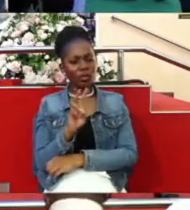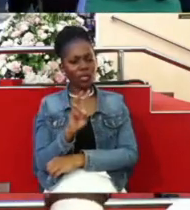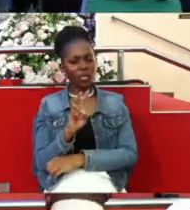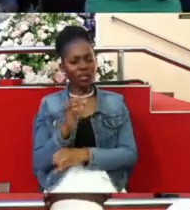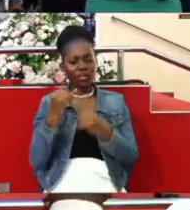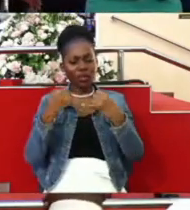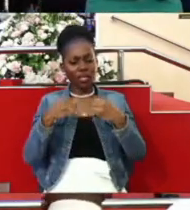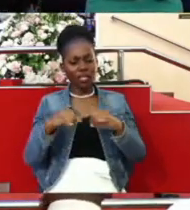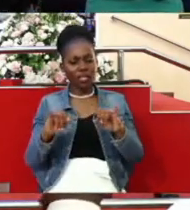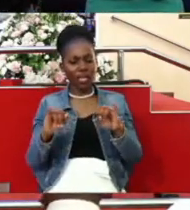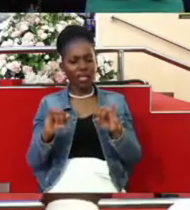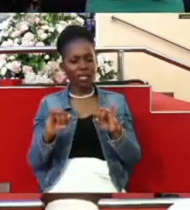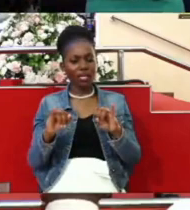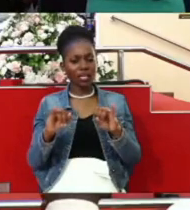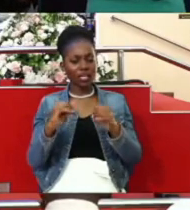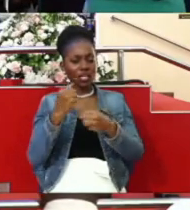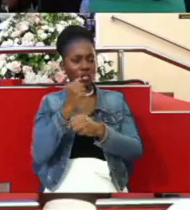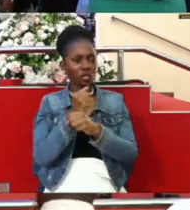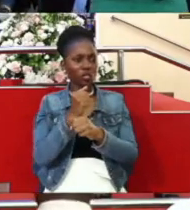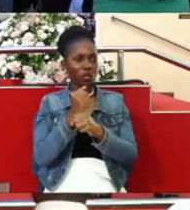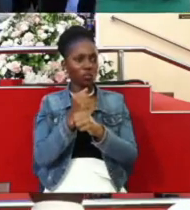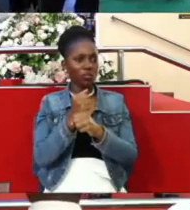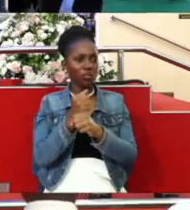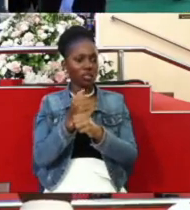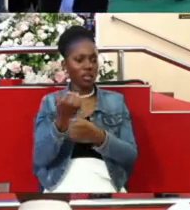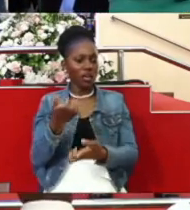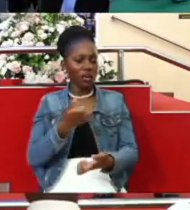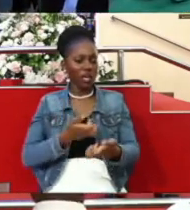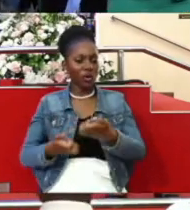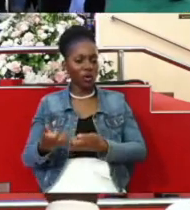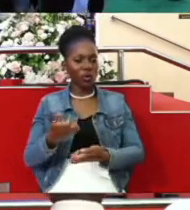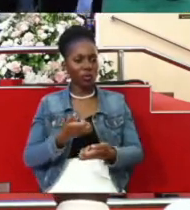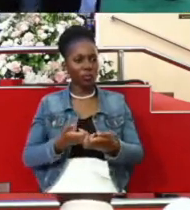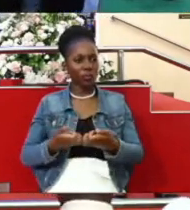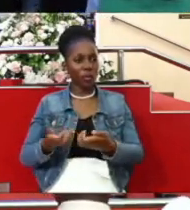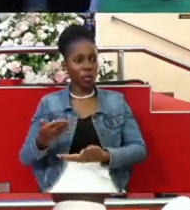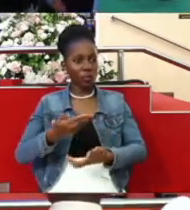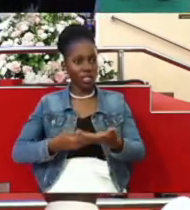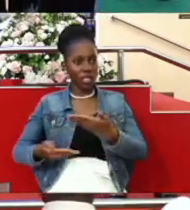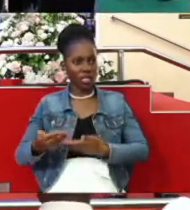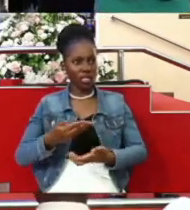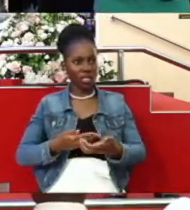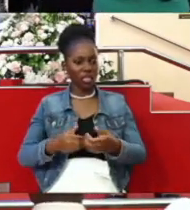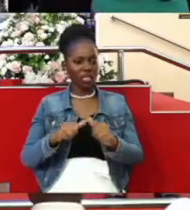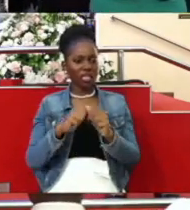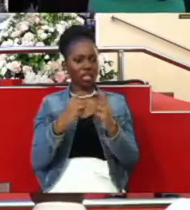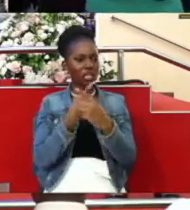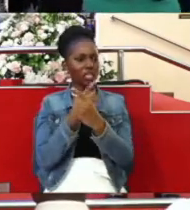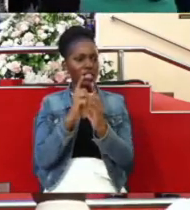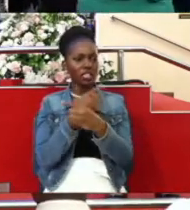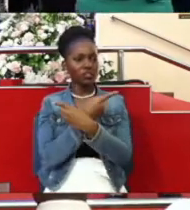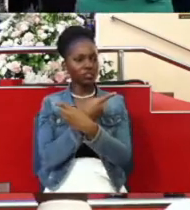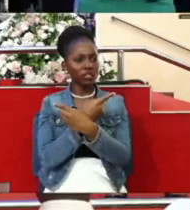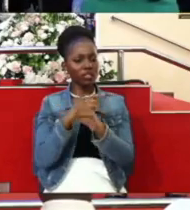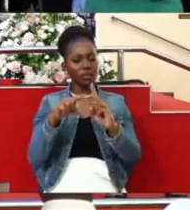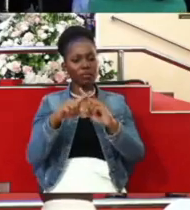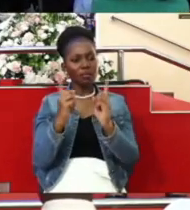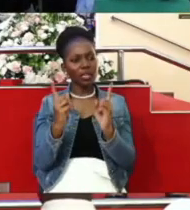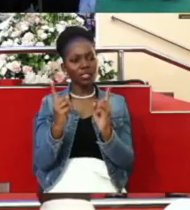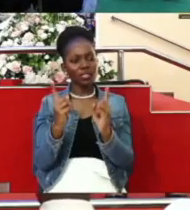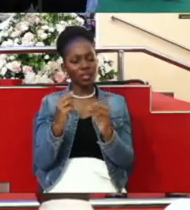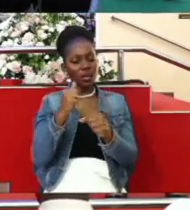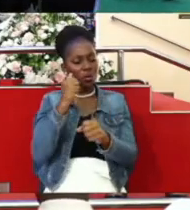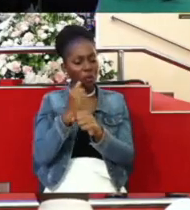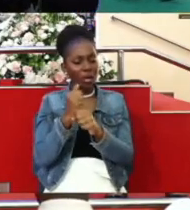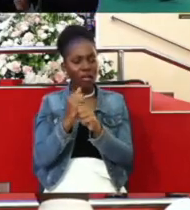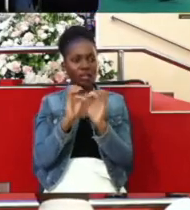to have something for you to feed on. Unatazama kufanya kitu tu cha kukusaidia kupata ajira. But I want to let you know